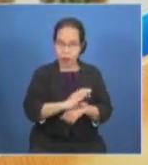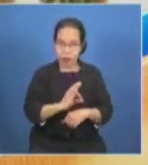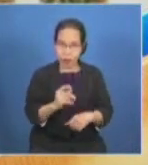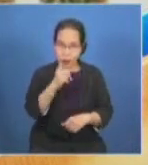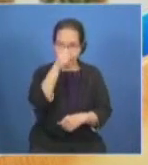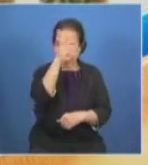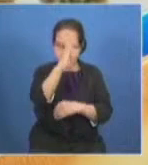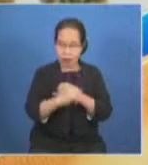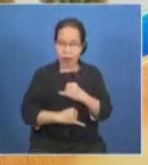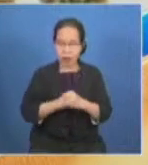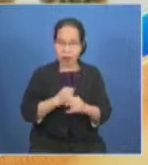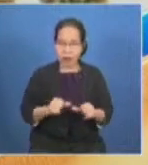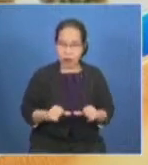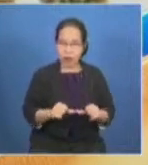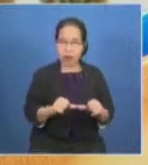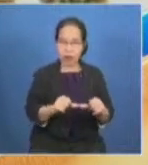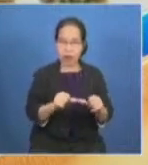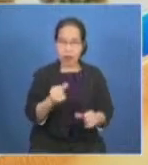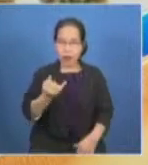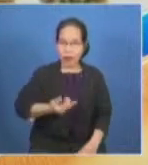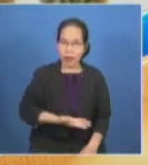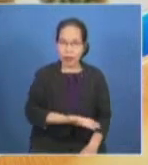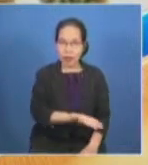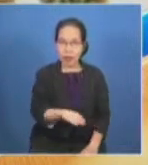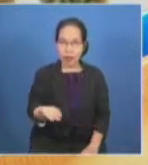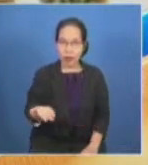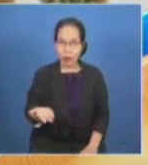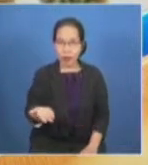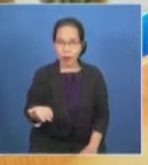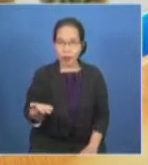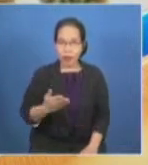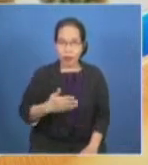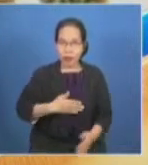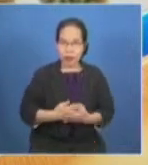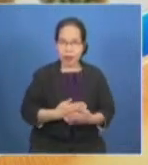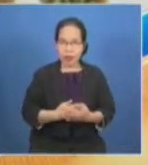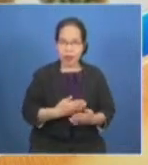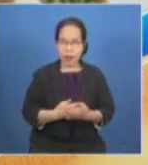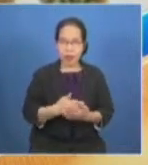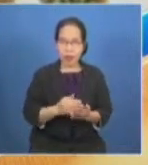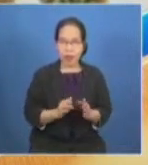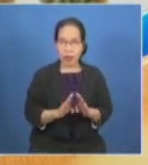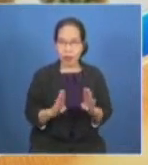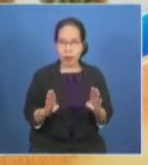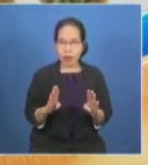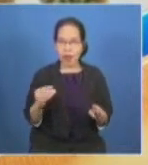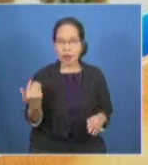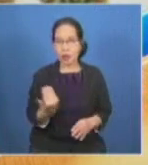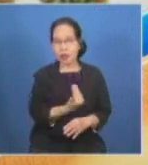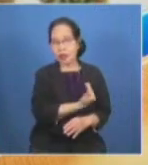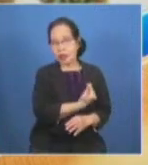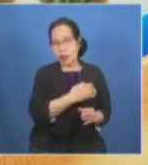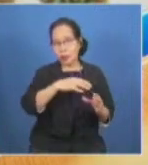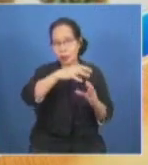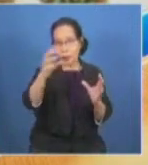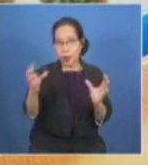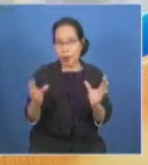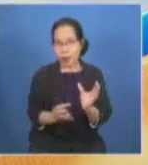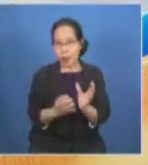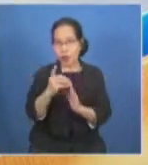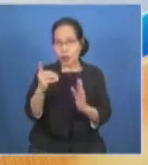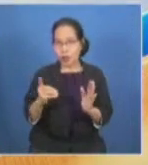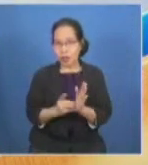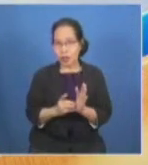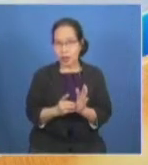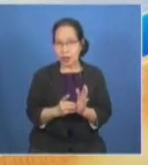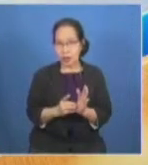love of the Lord God through the members of the Church of God International. We continue to invite you in our upcoming opening